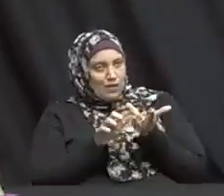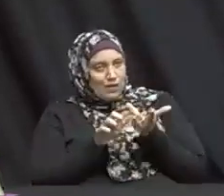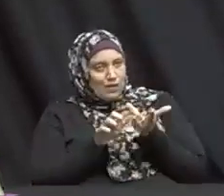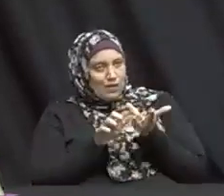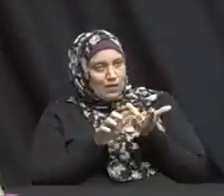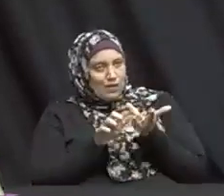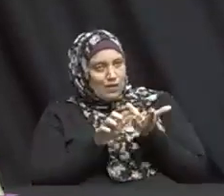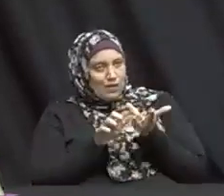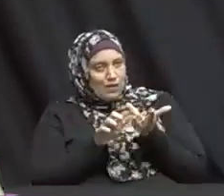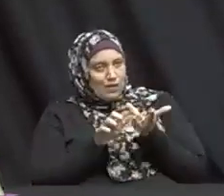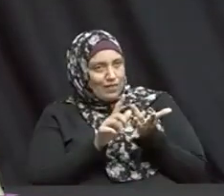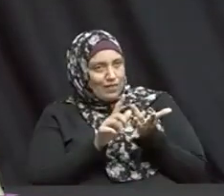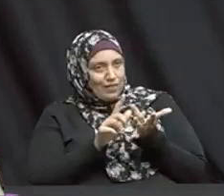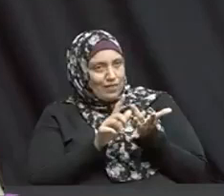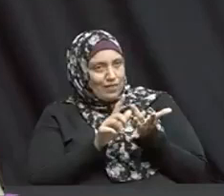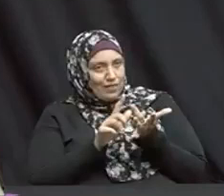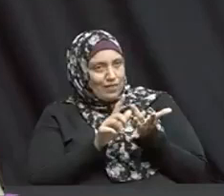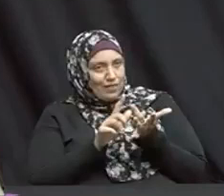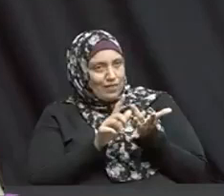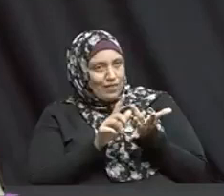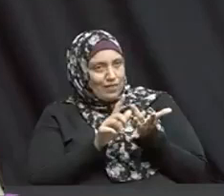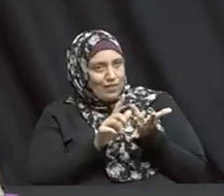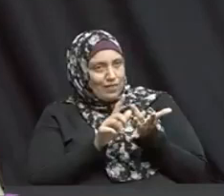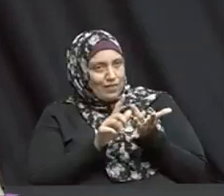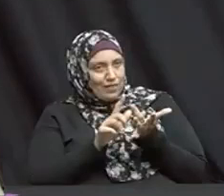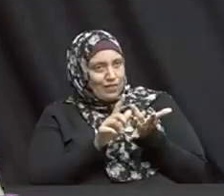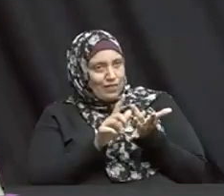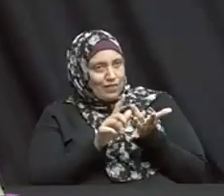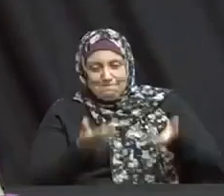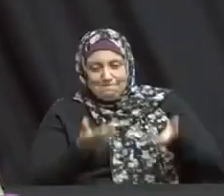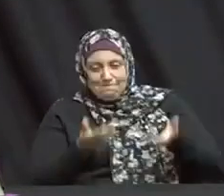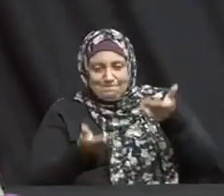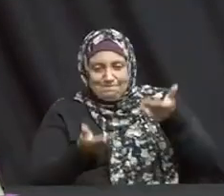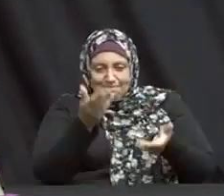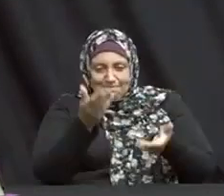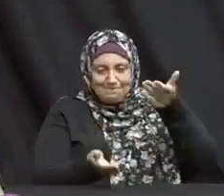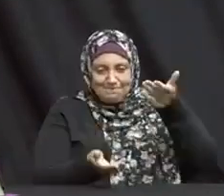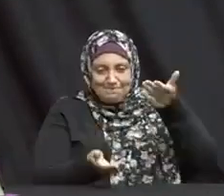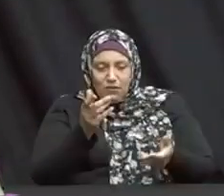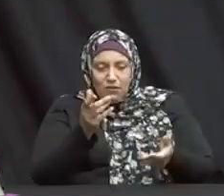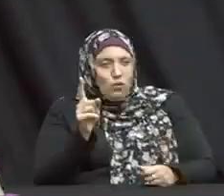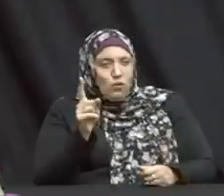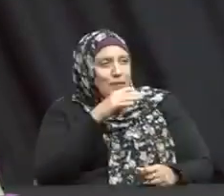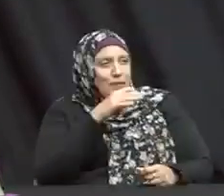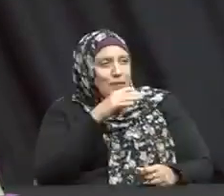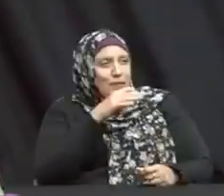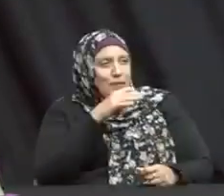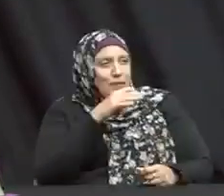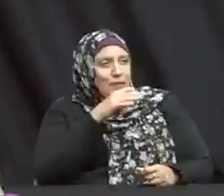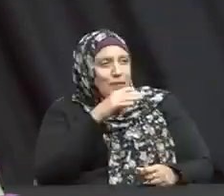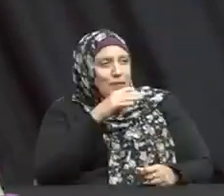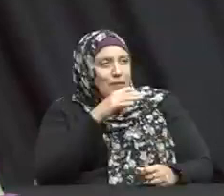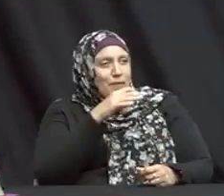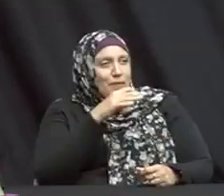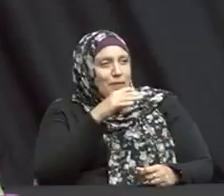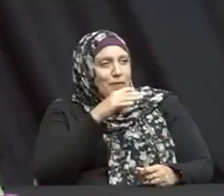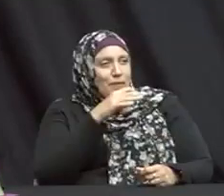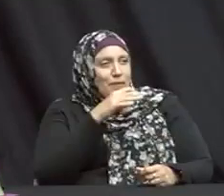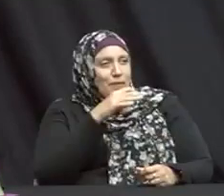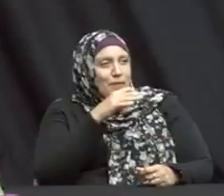that, they can weigh up, is it more beneficial for them, considering all the loss and gain, to transfer the estate